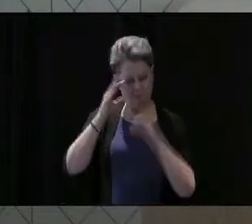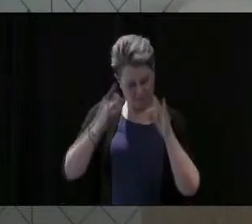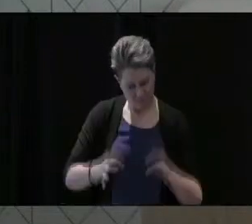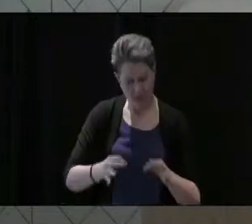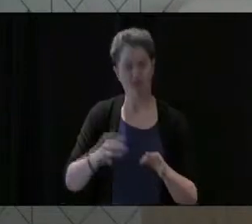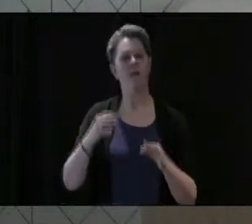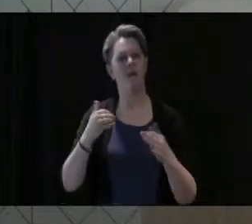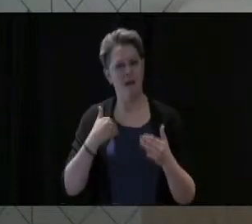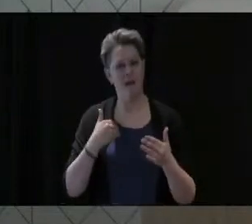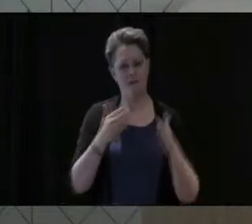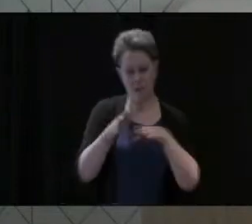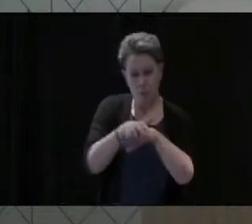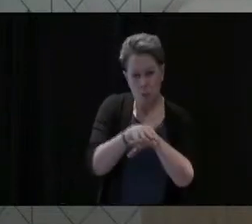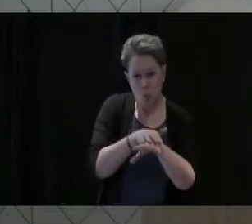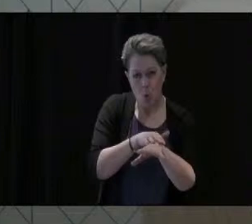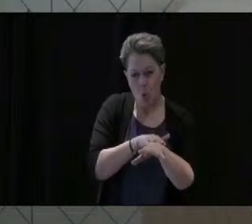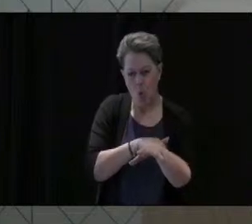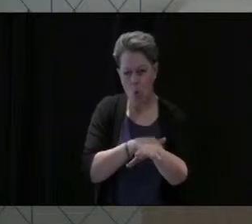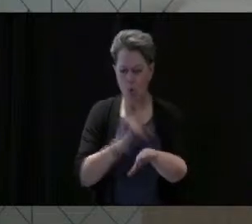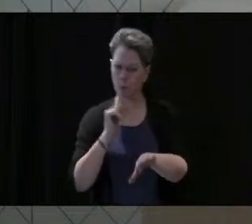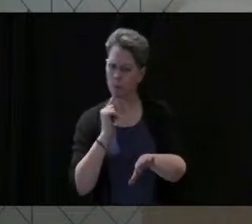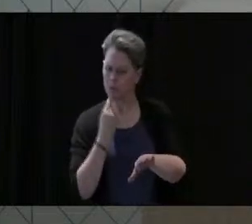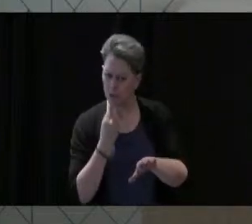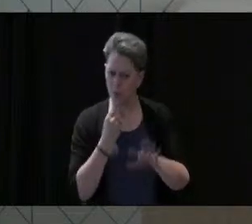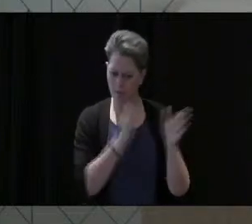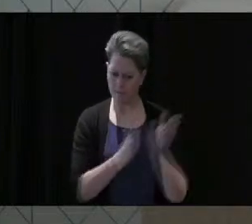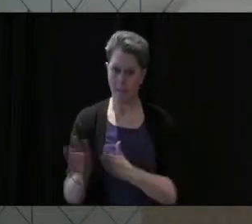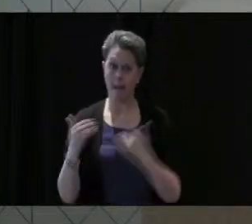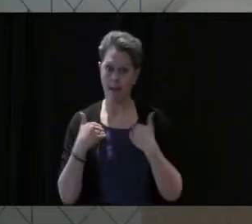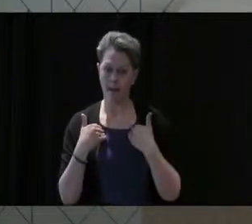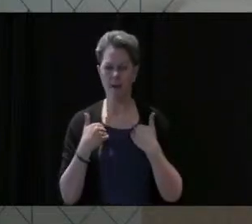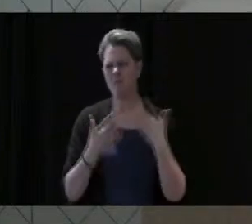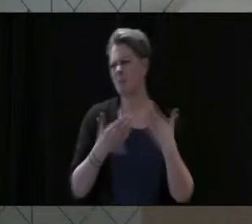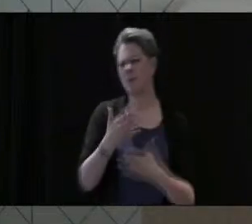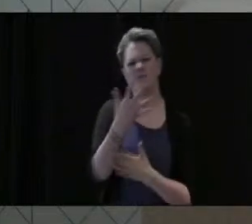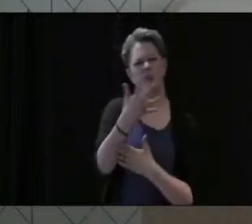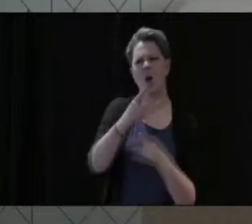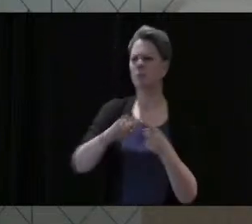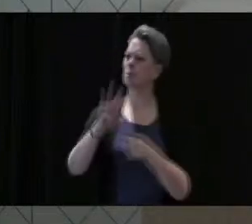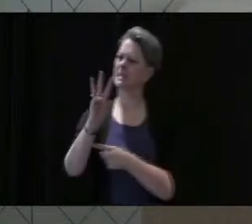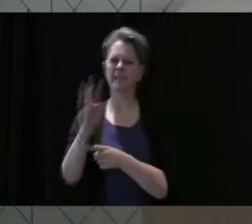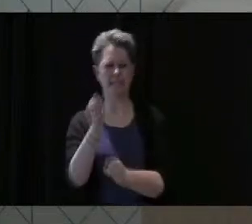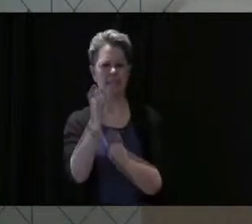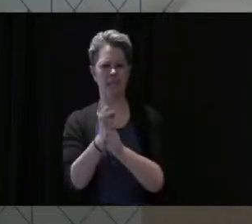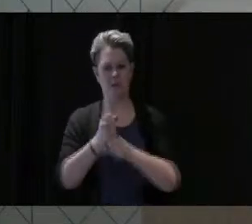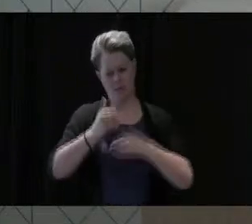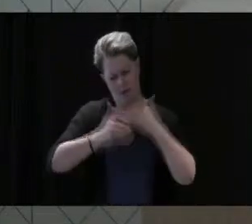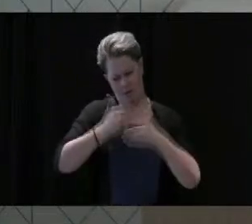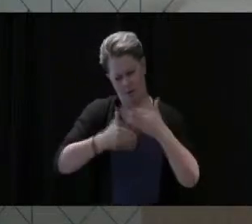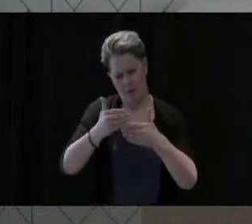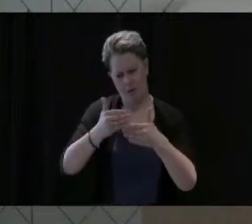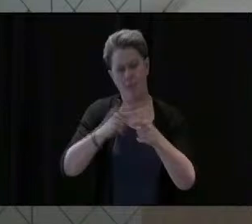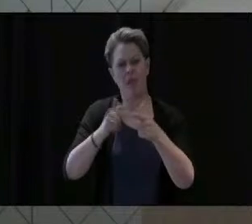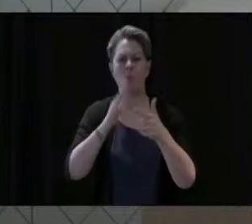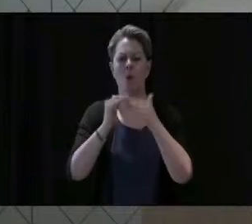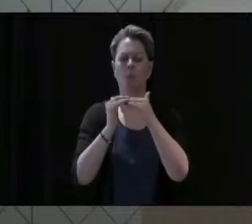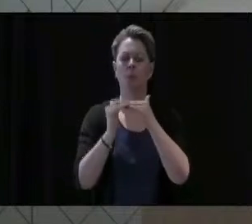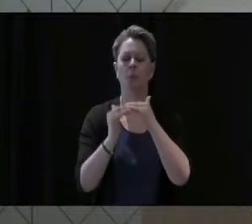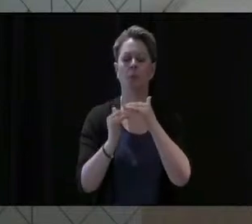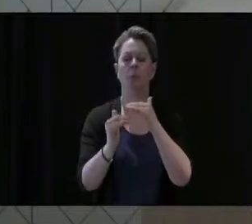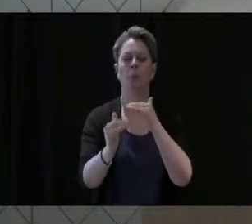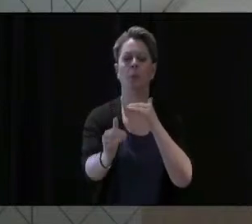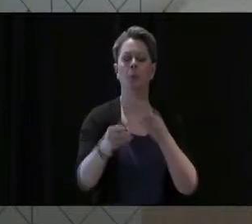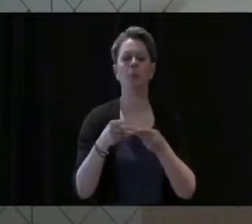measures, which, taken over 5 to 6 years, will get us back on a stable footing.